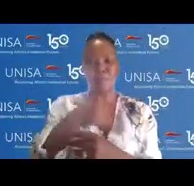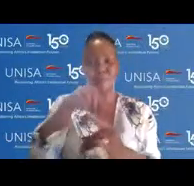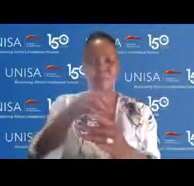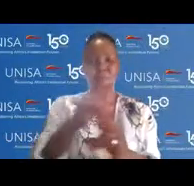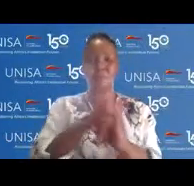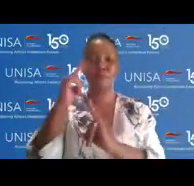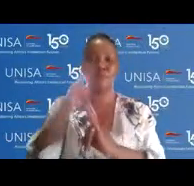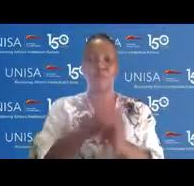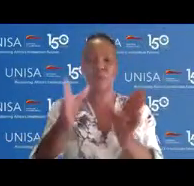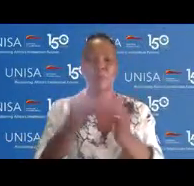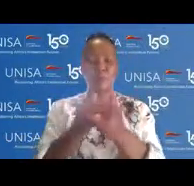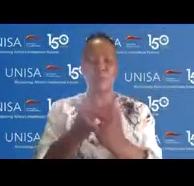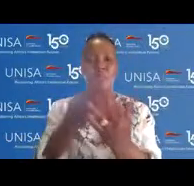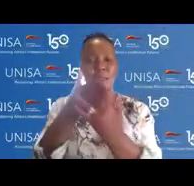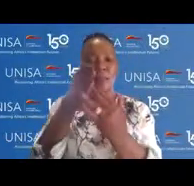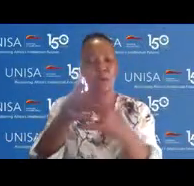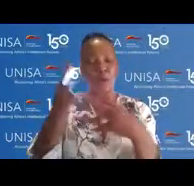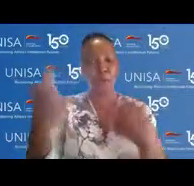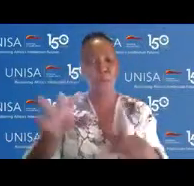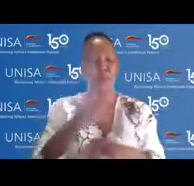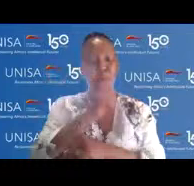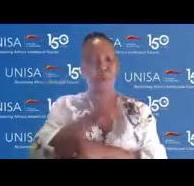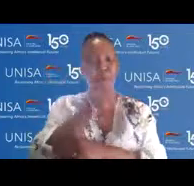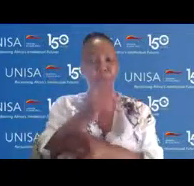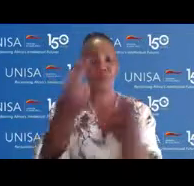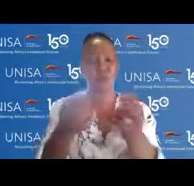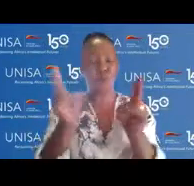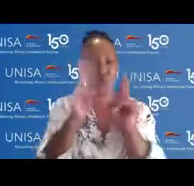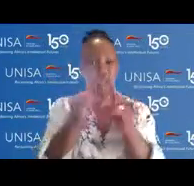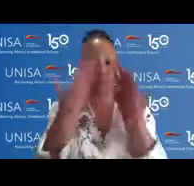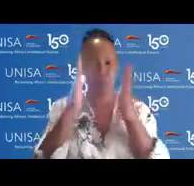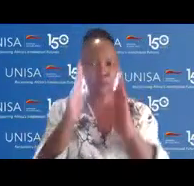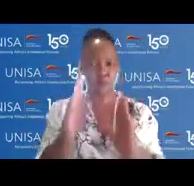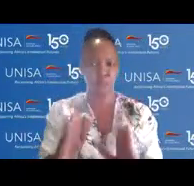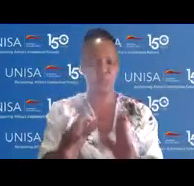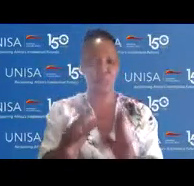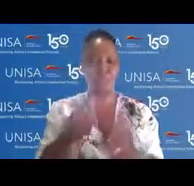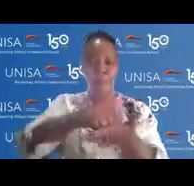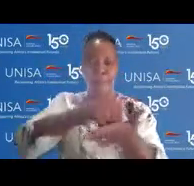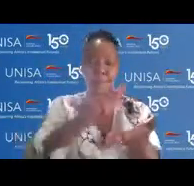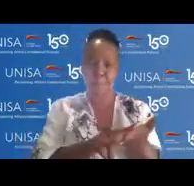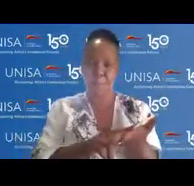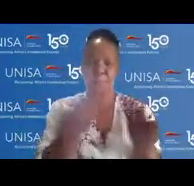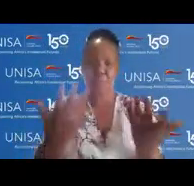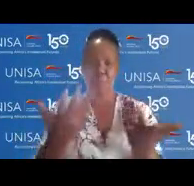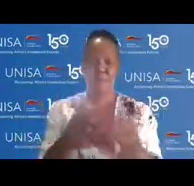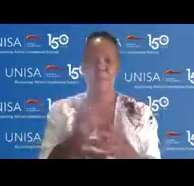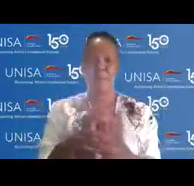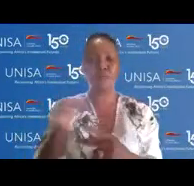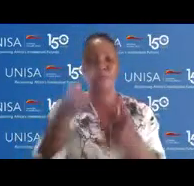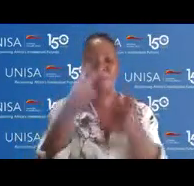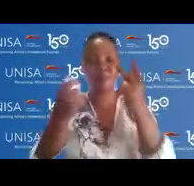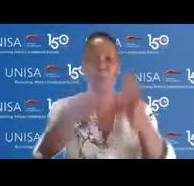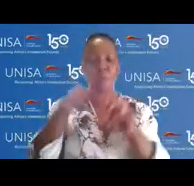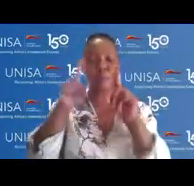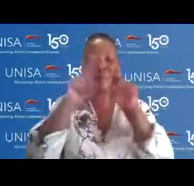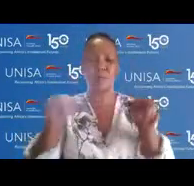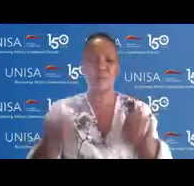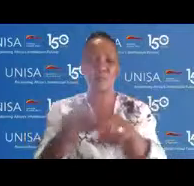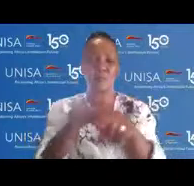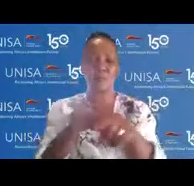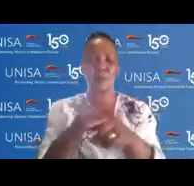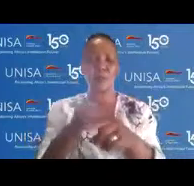accessed, are you using the UNISA student app? Now, you'll notice on my screen, I'm not referring